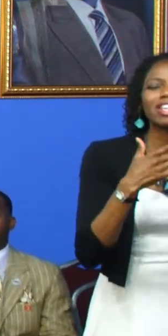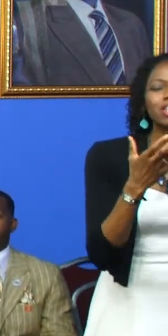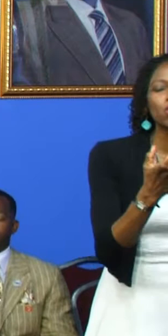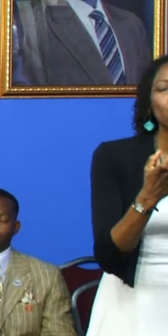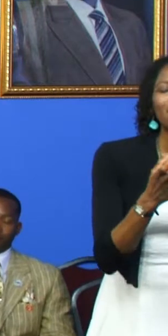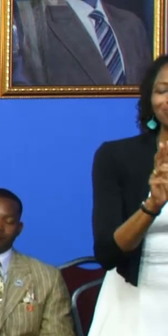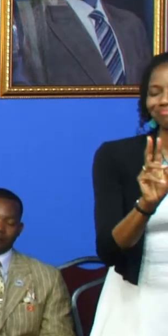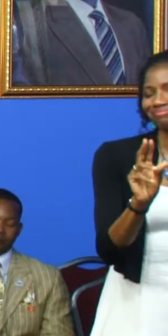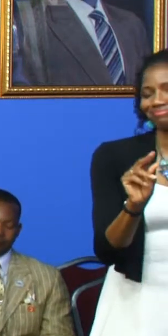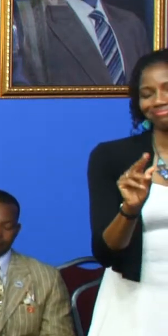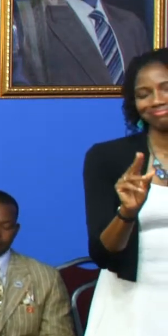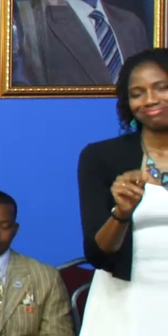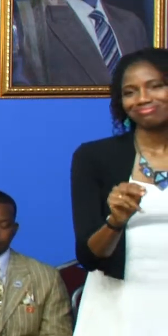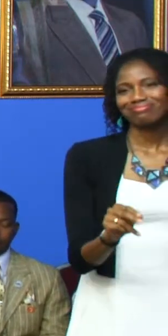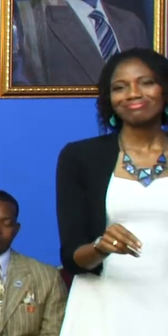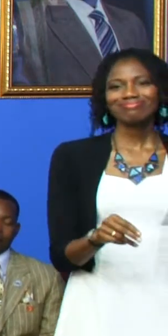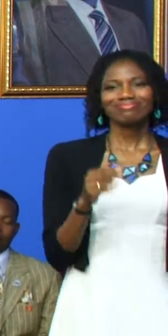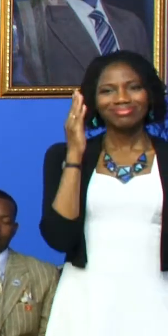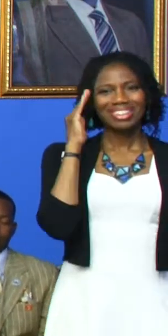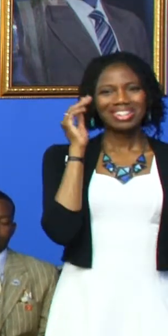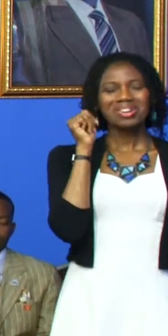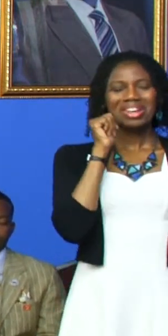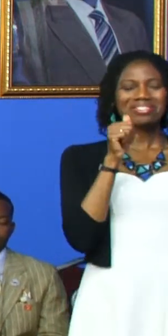I know a guy just every day